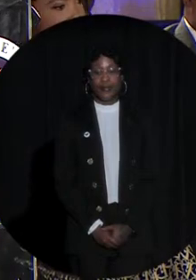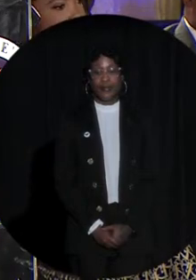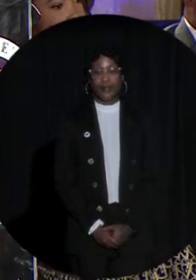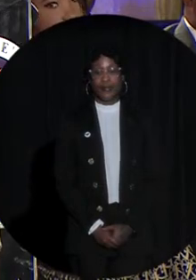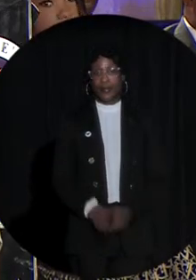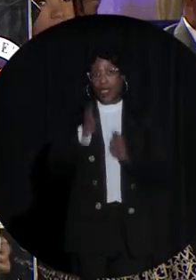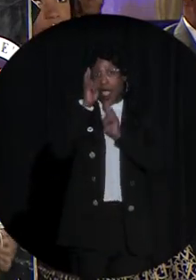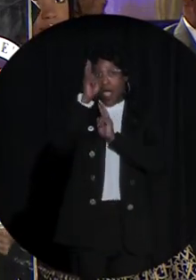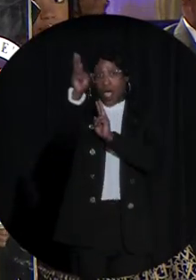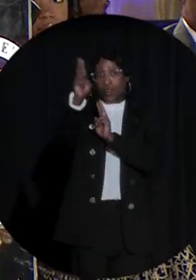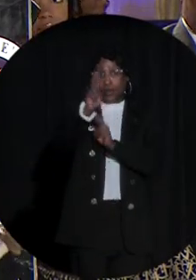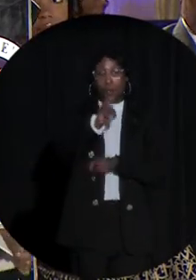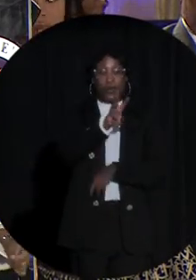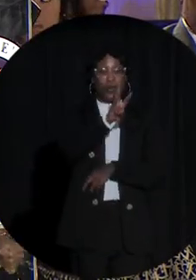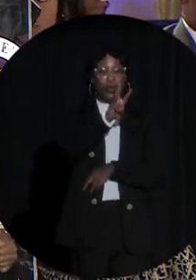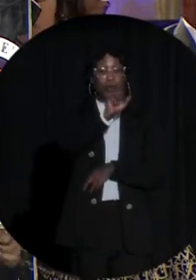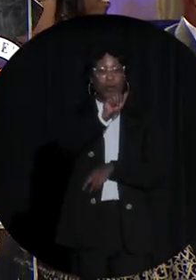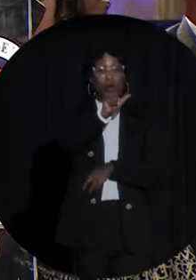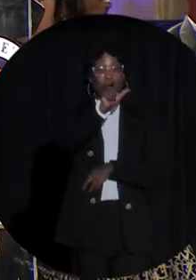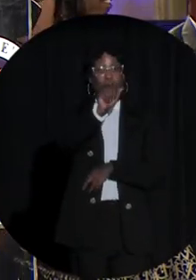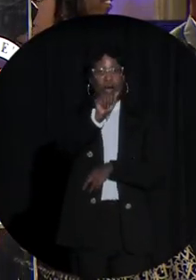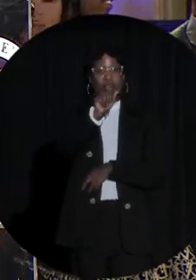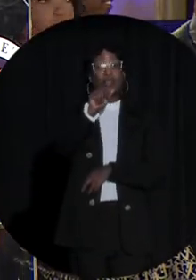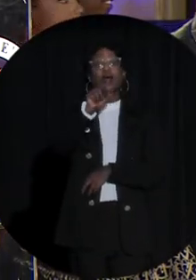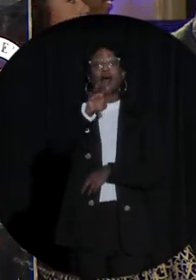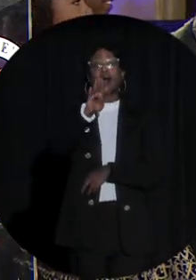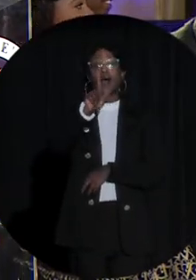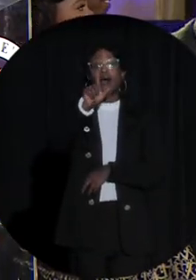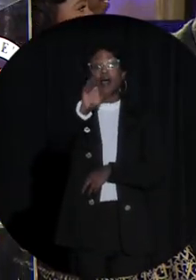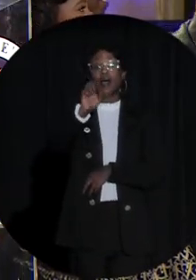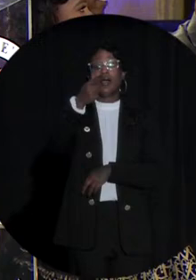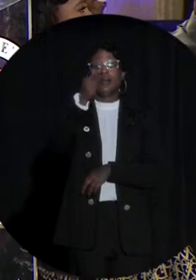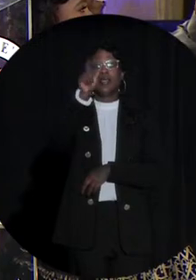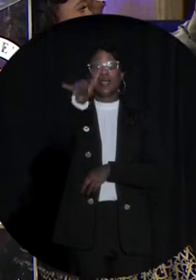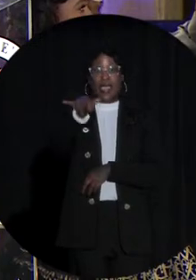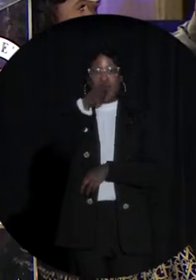The Honorable Walla Blagay and her family.